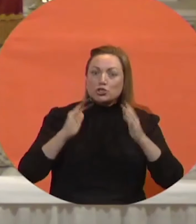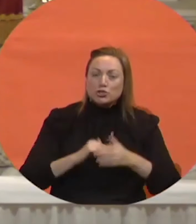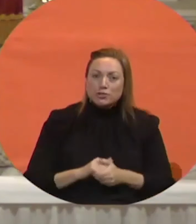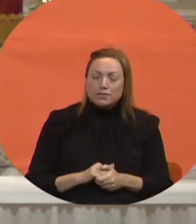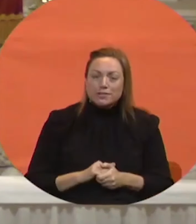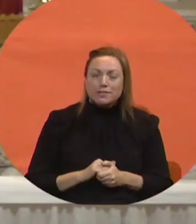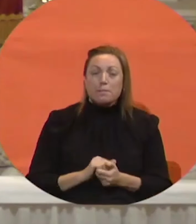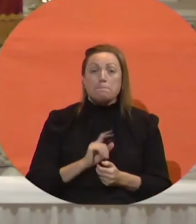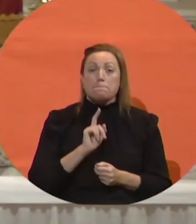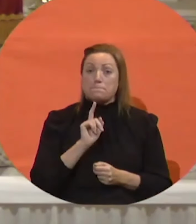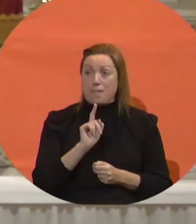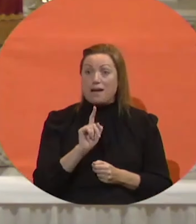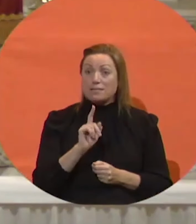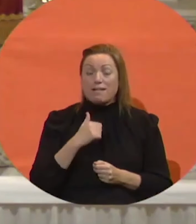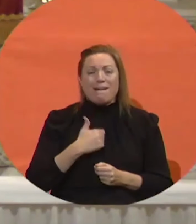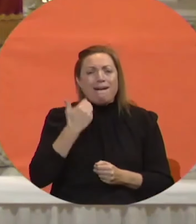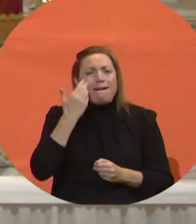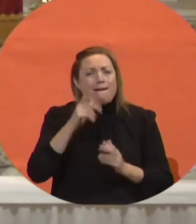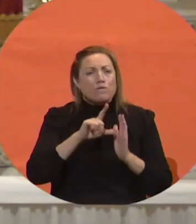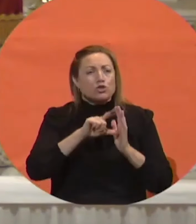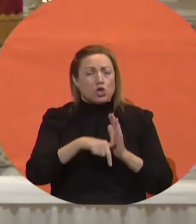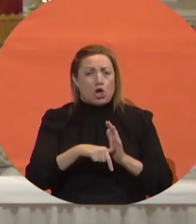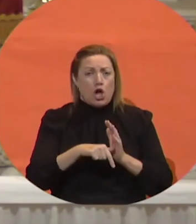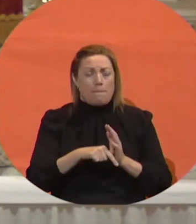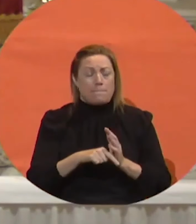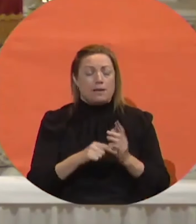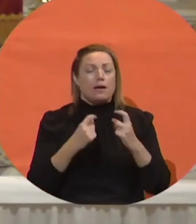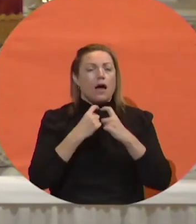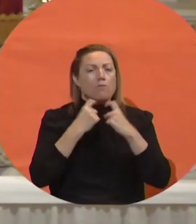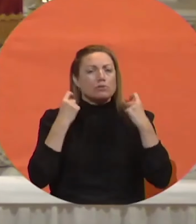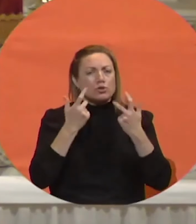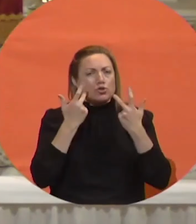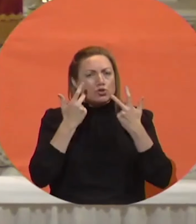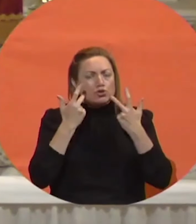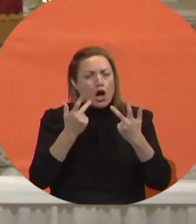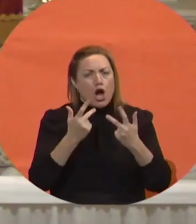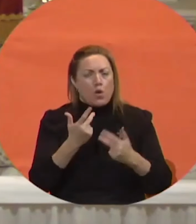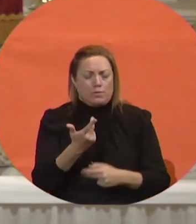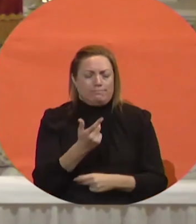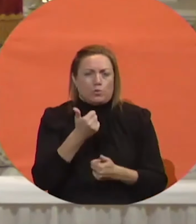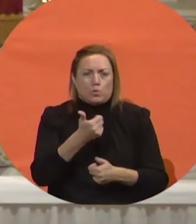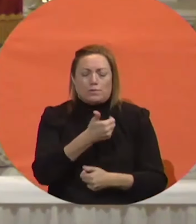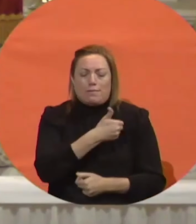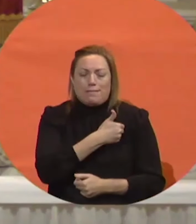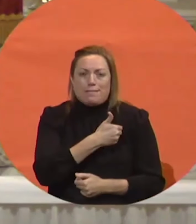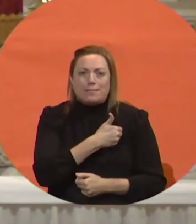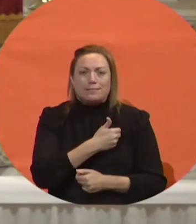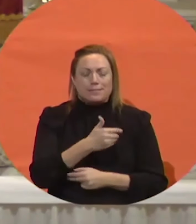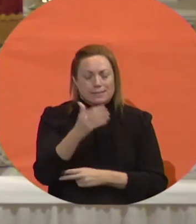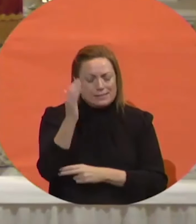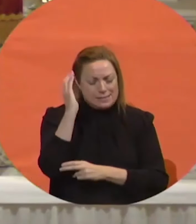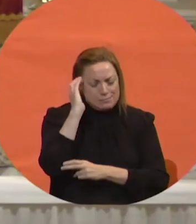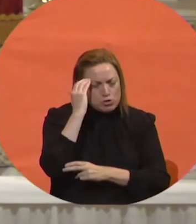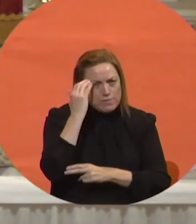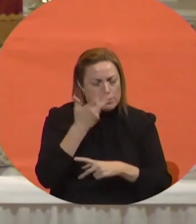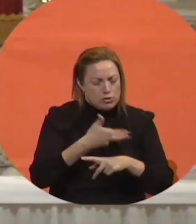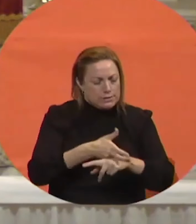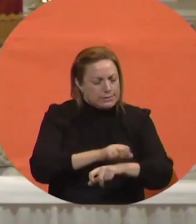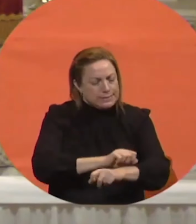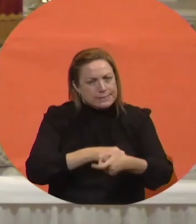Each time, our priests have demonstrated generosity, perseverance, and pastoral